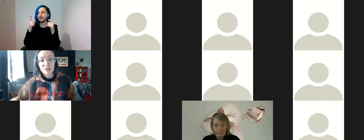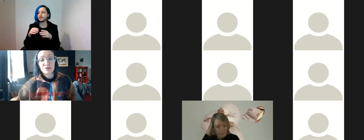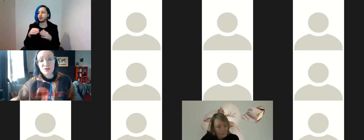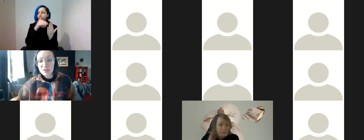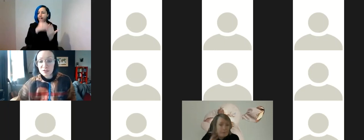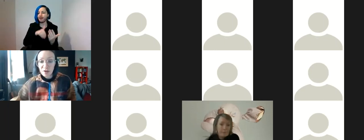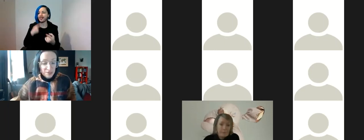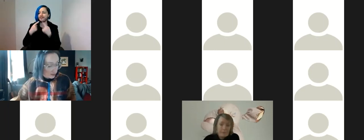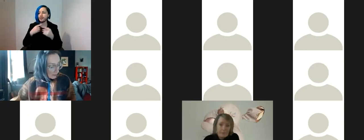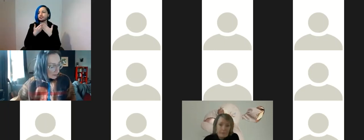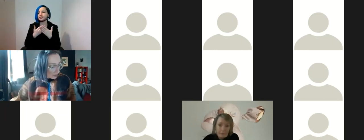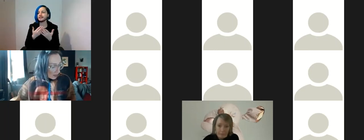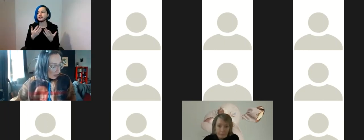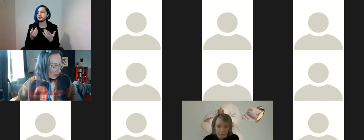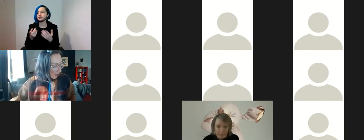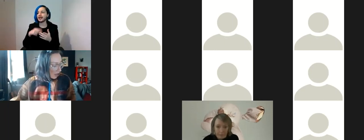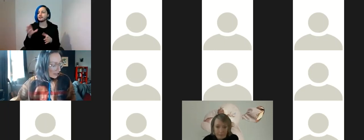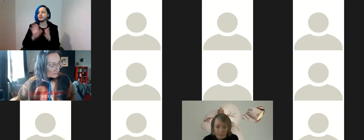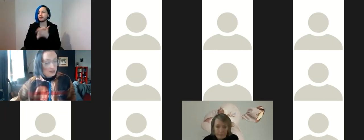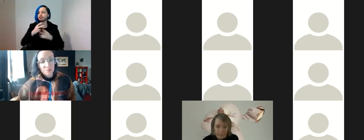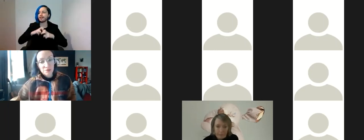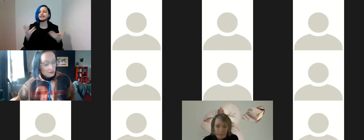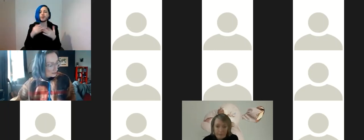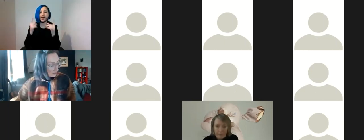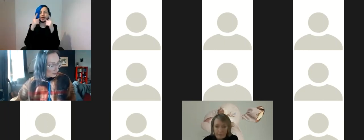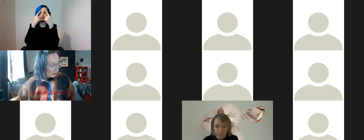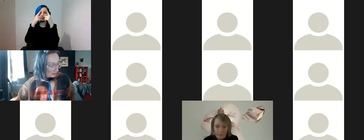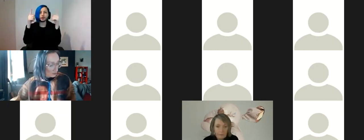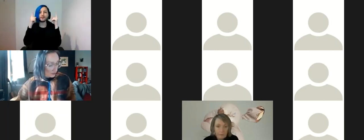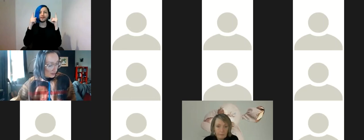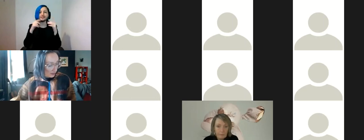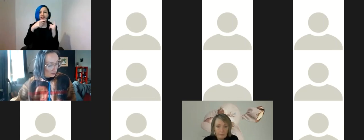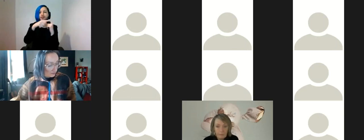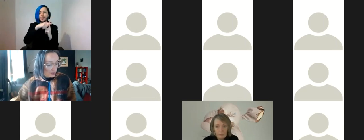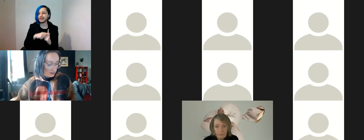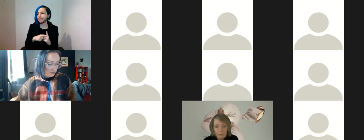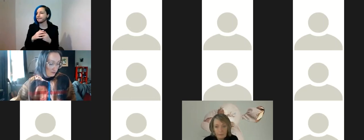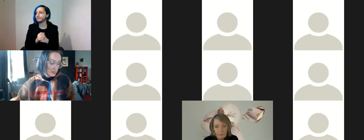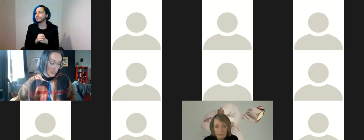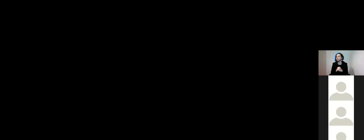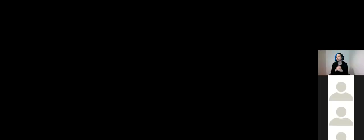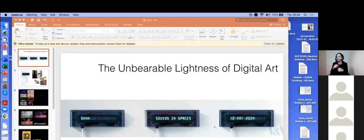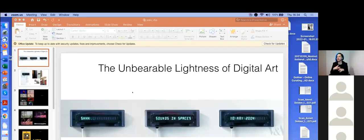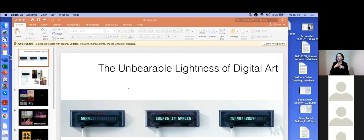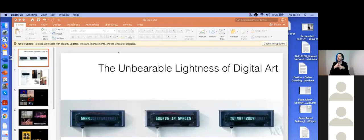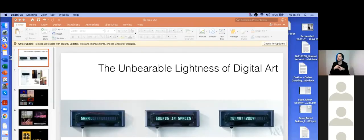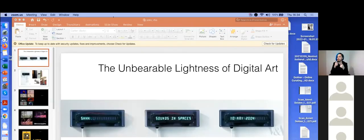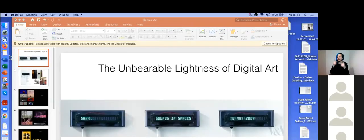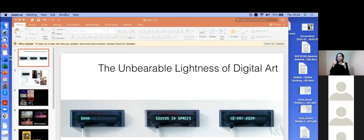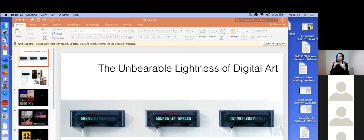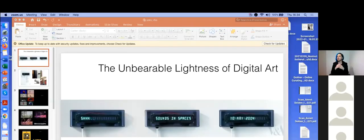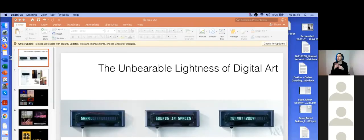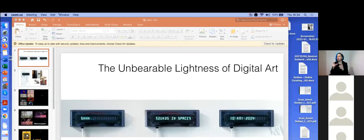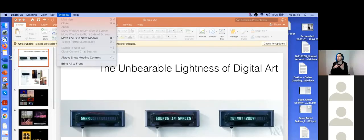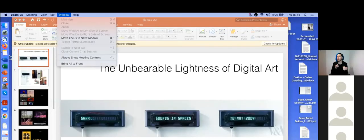analysis at the University of Amsterdam. And visiting professor and co-director of the Center for the Study of the Network Image